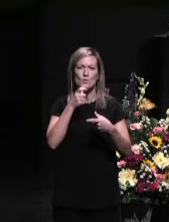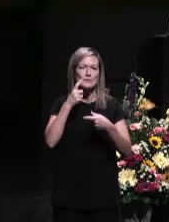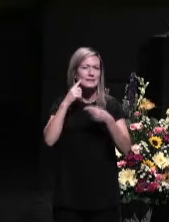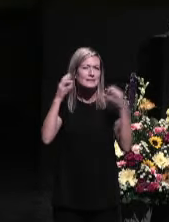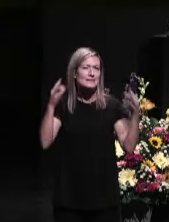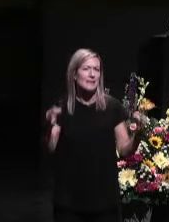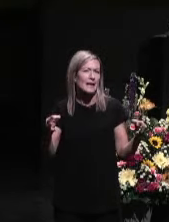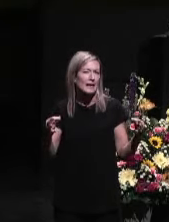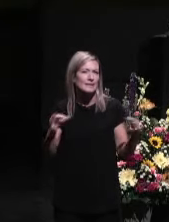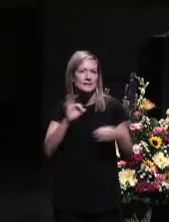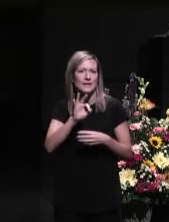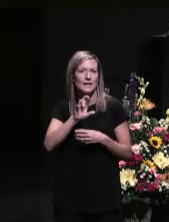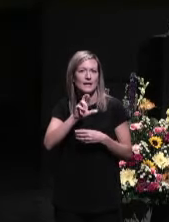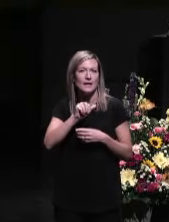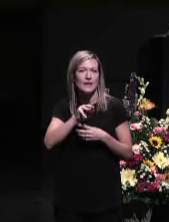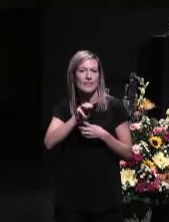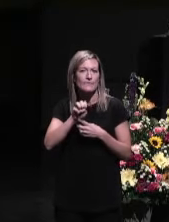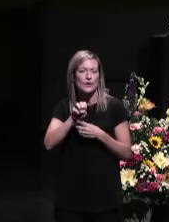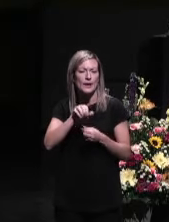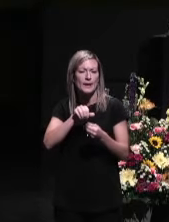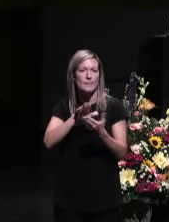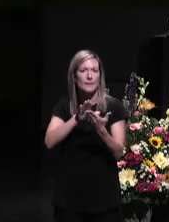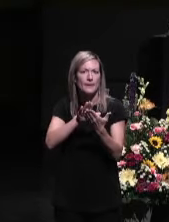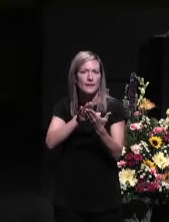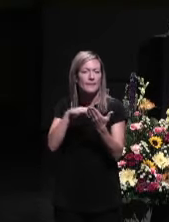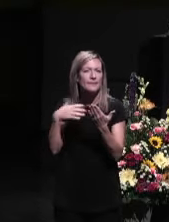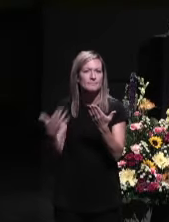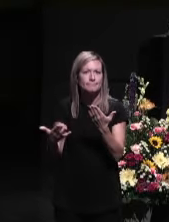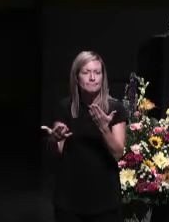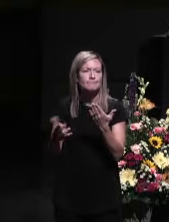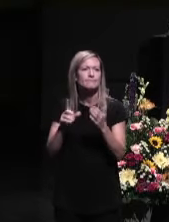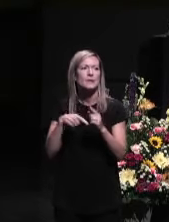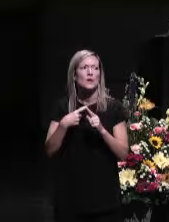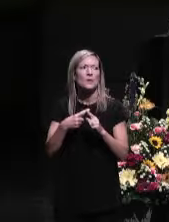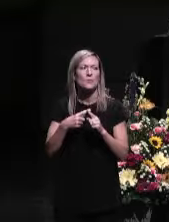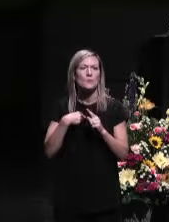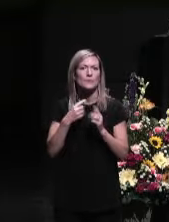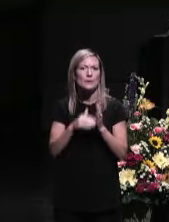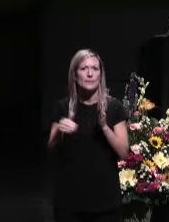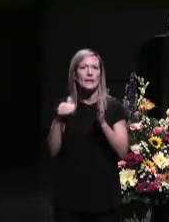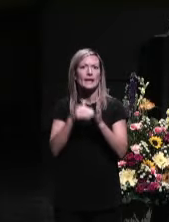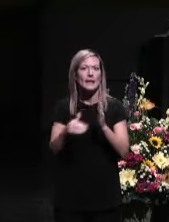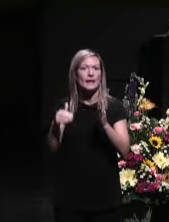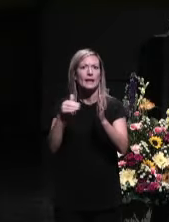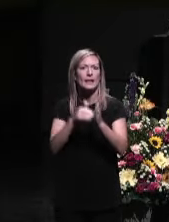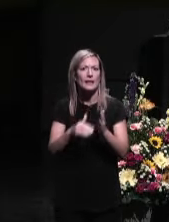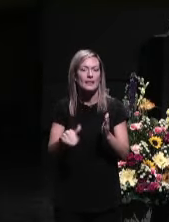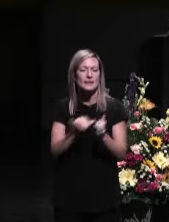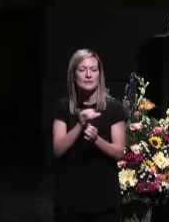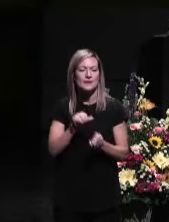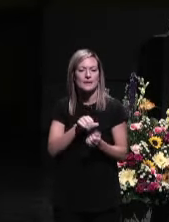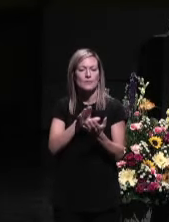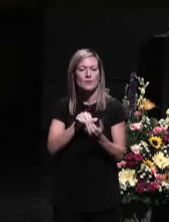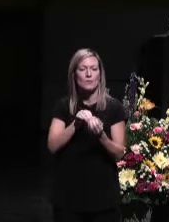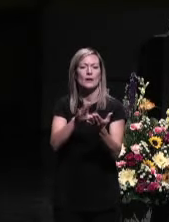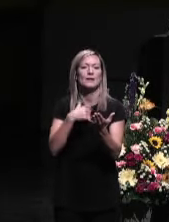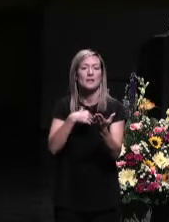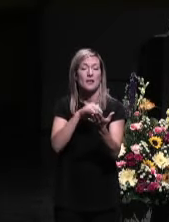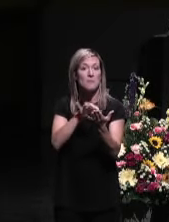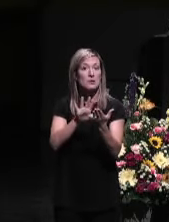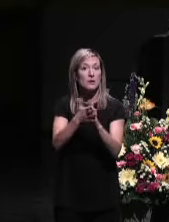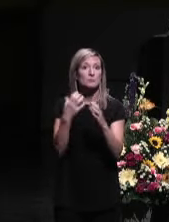that frame, and when we repeat that frame, not only do we strengthen that.